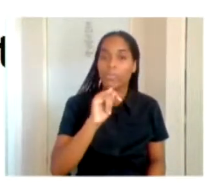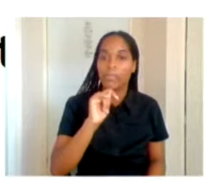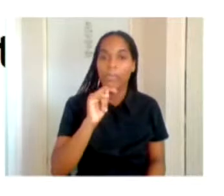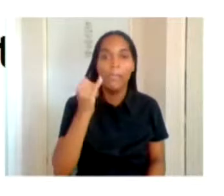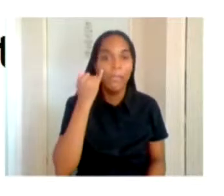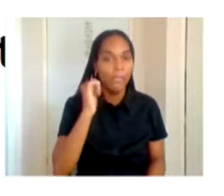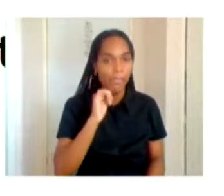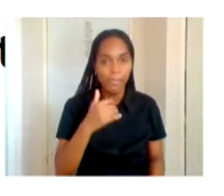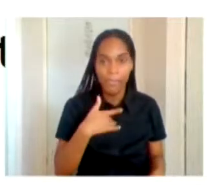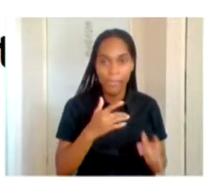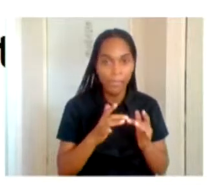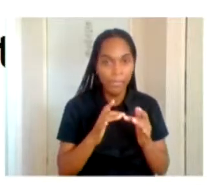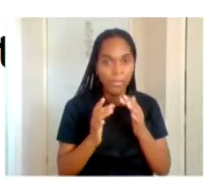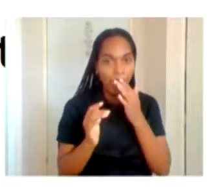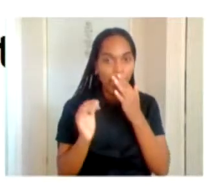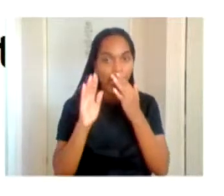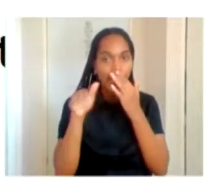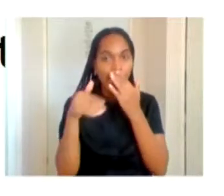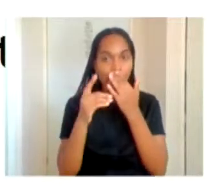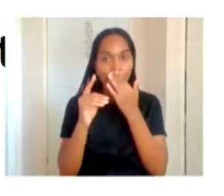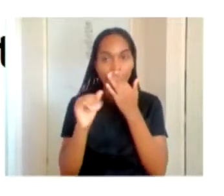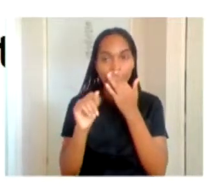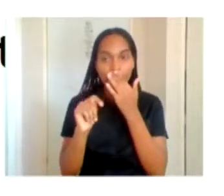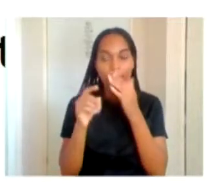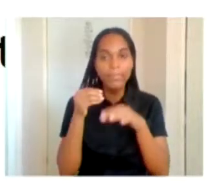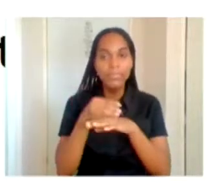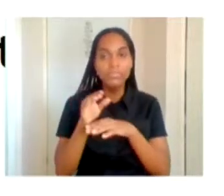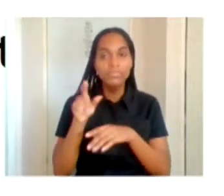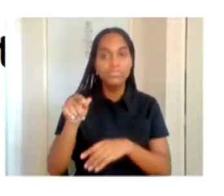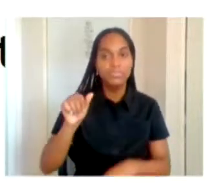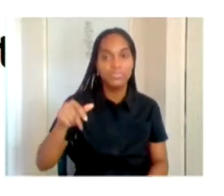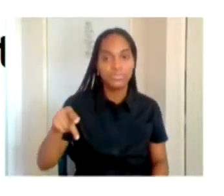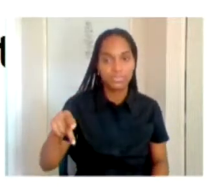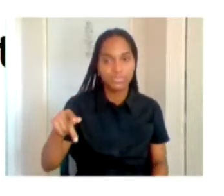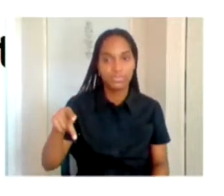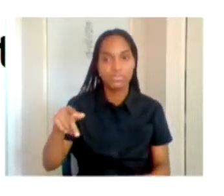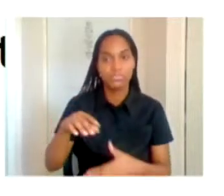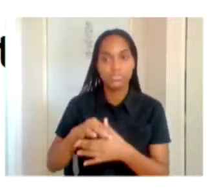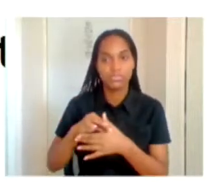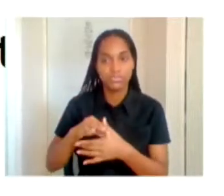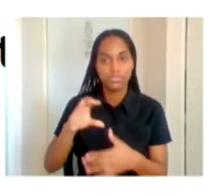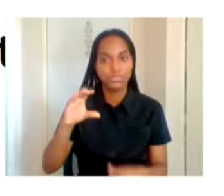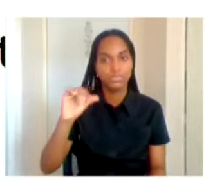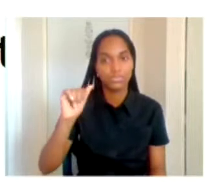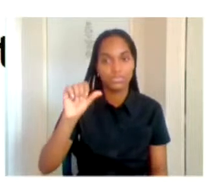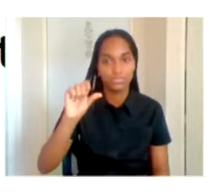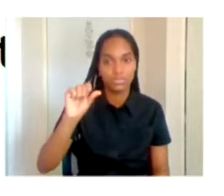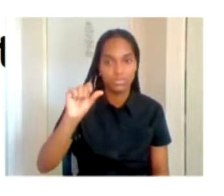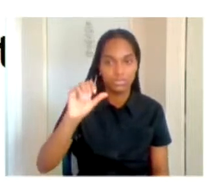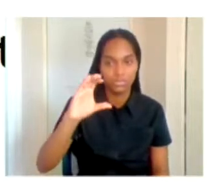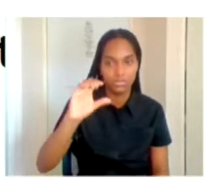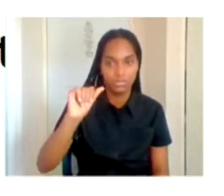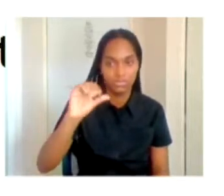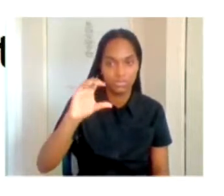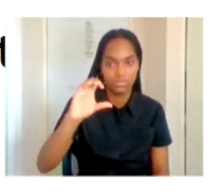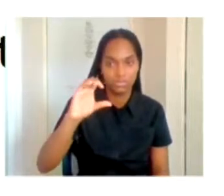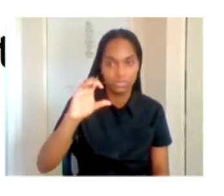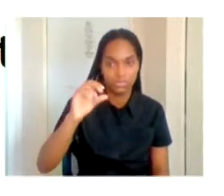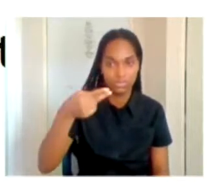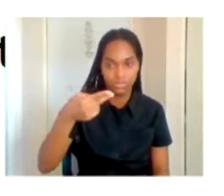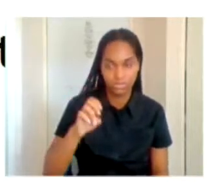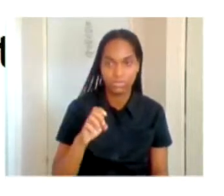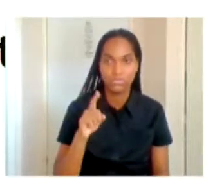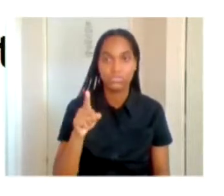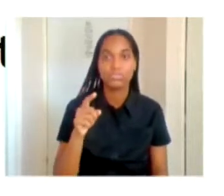data is sent to an application context cache, which is just a cache area. That's the context. And it's served up by the